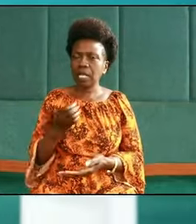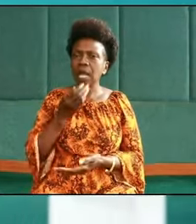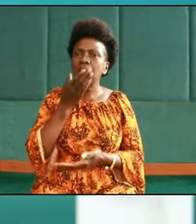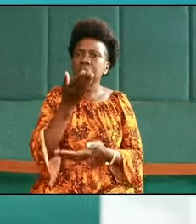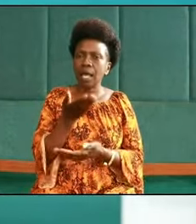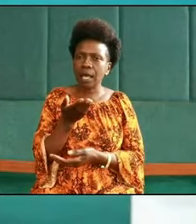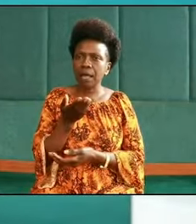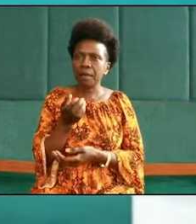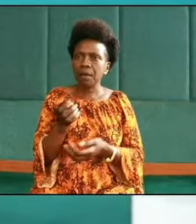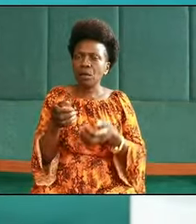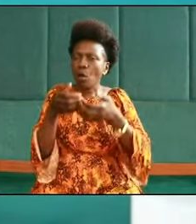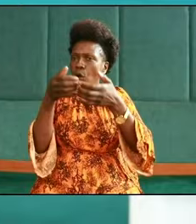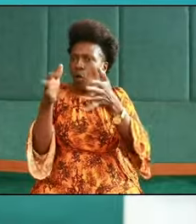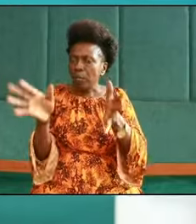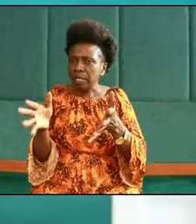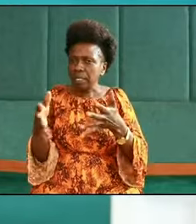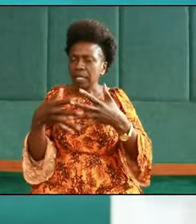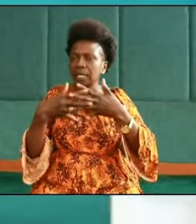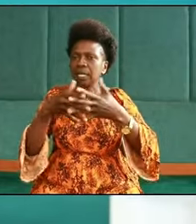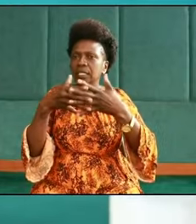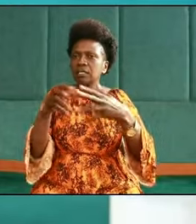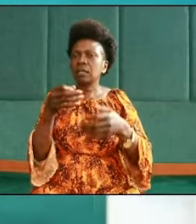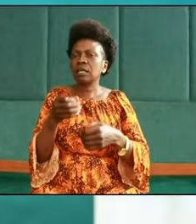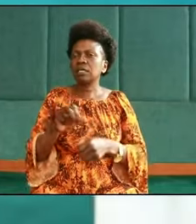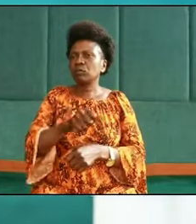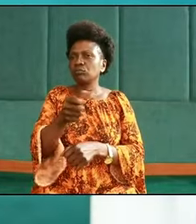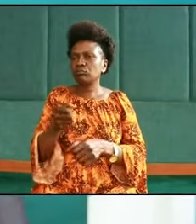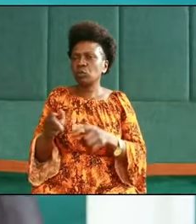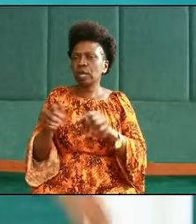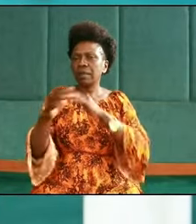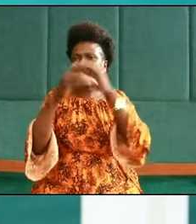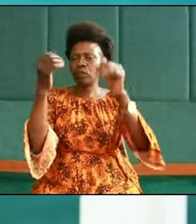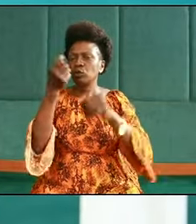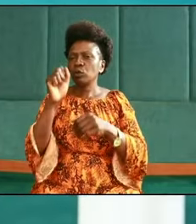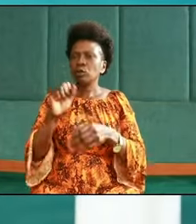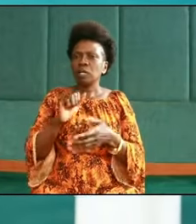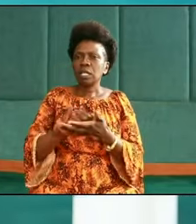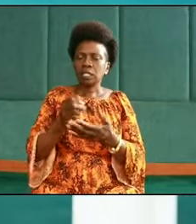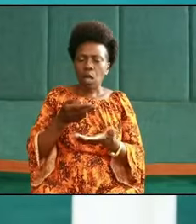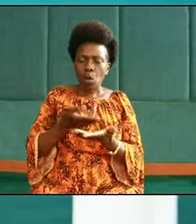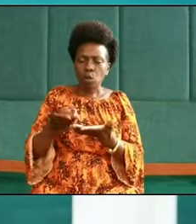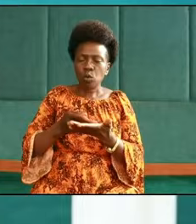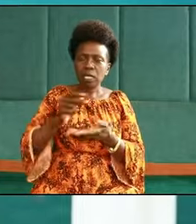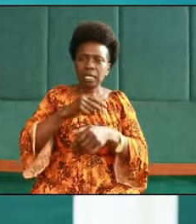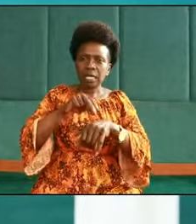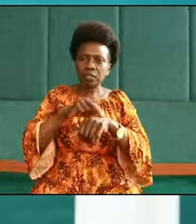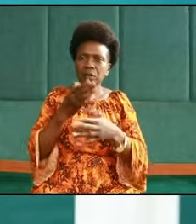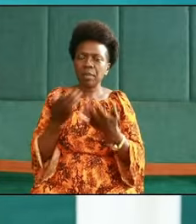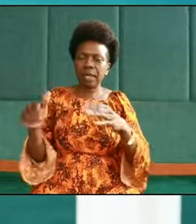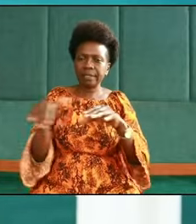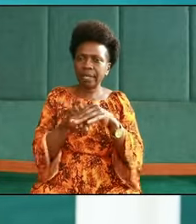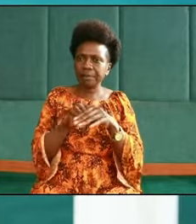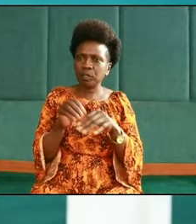answer, open the gates of the doors to heaven so that a holy nation may enter,